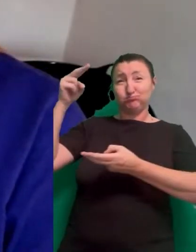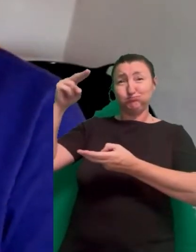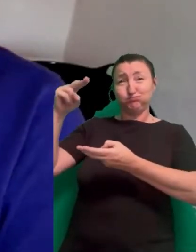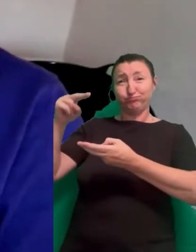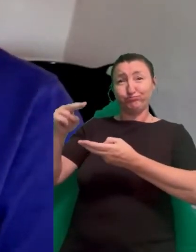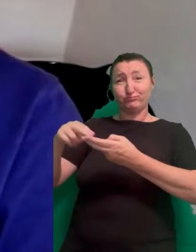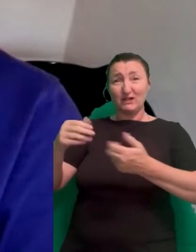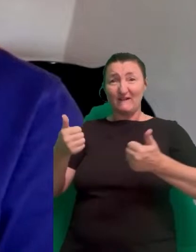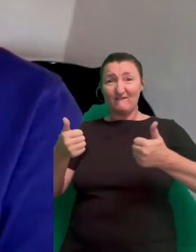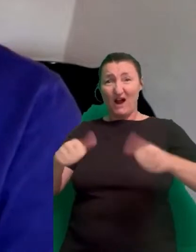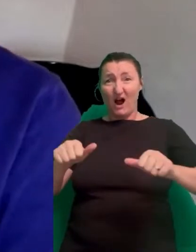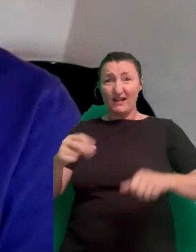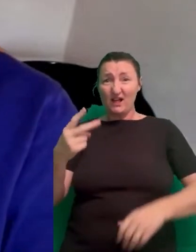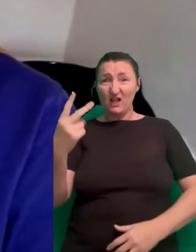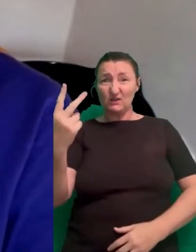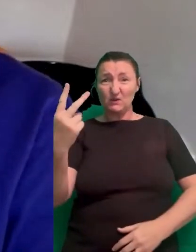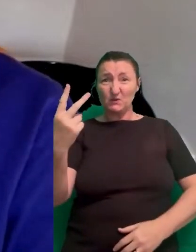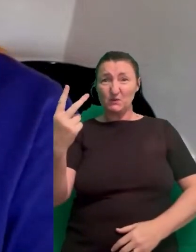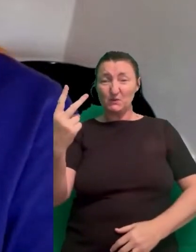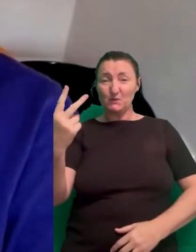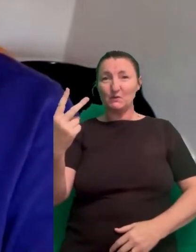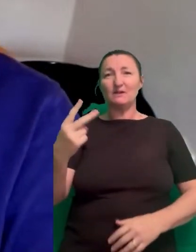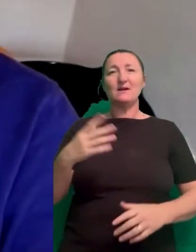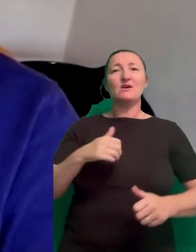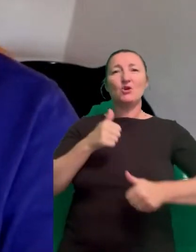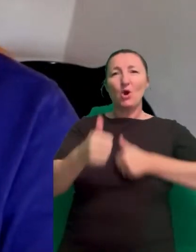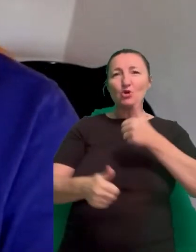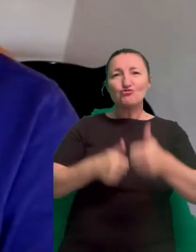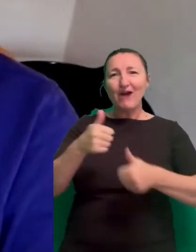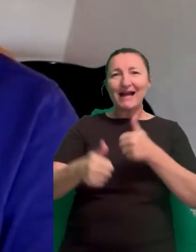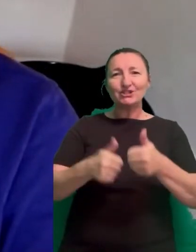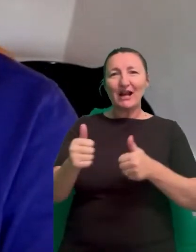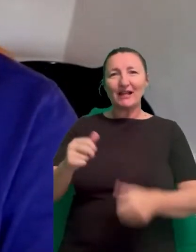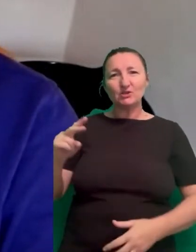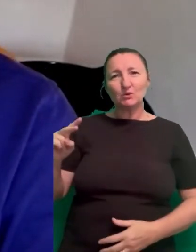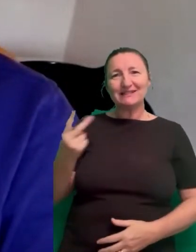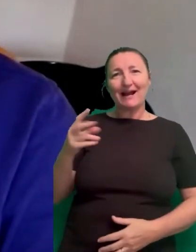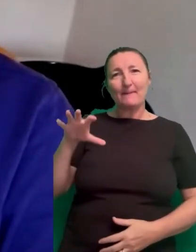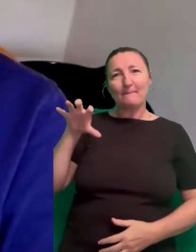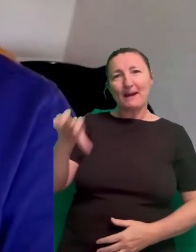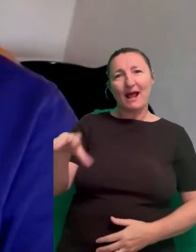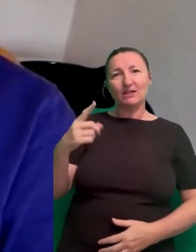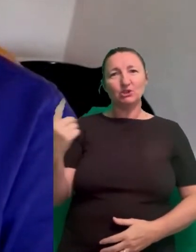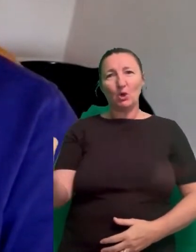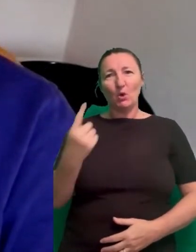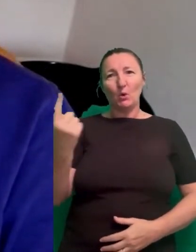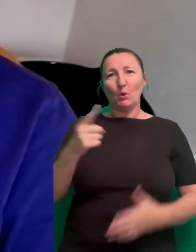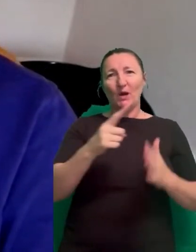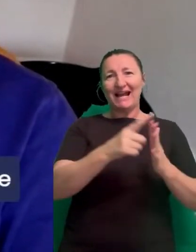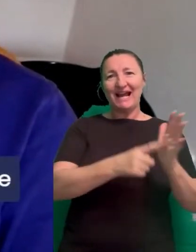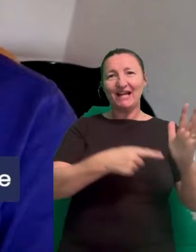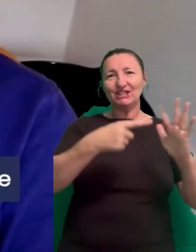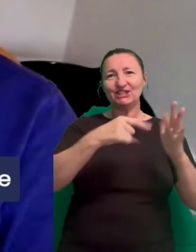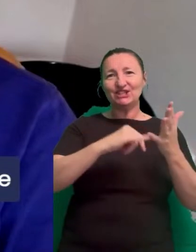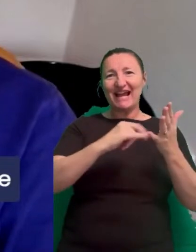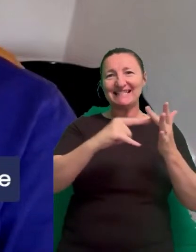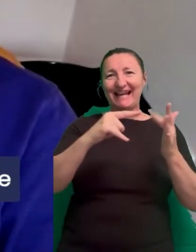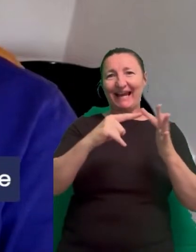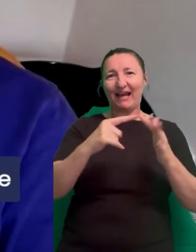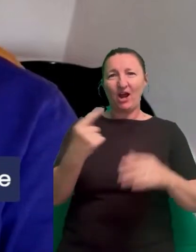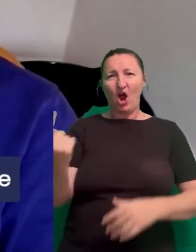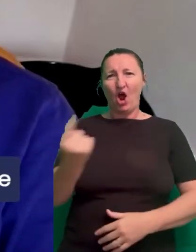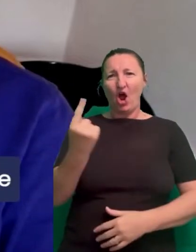Excitingly, we're down to the final two. And our congratulations go to the runner-up,